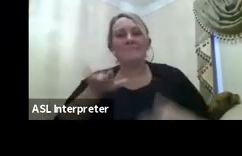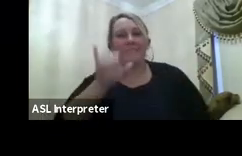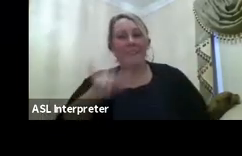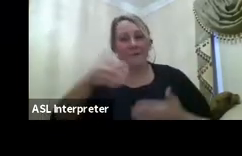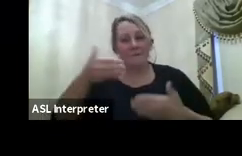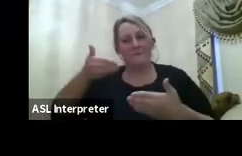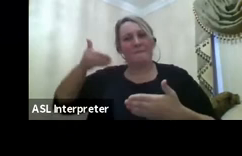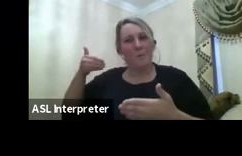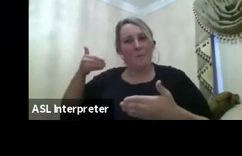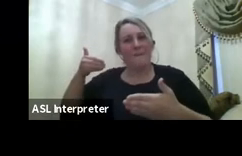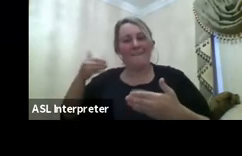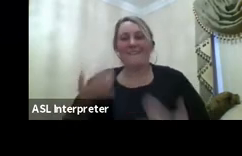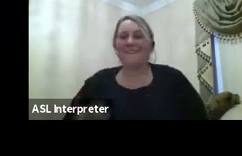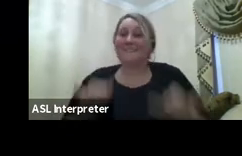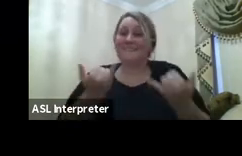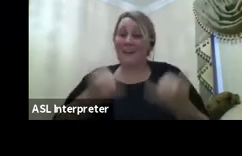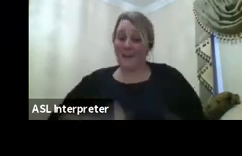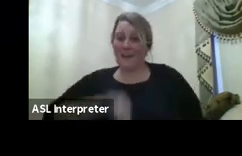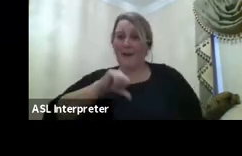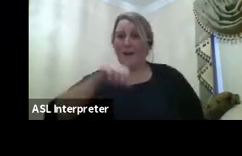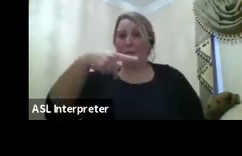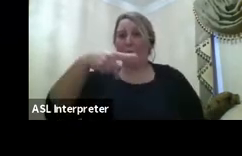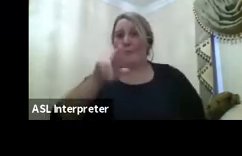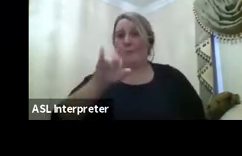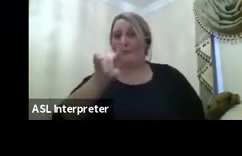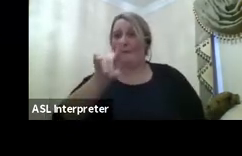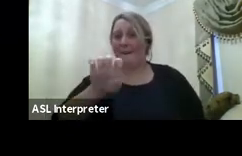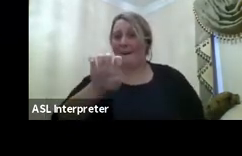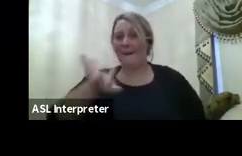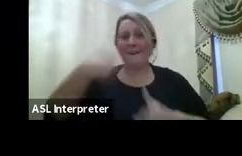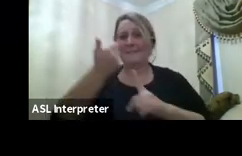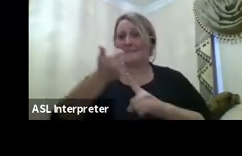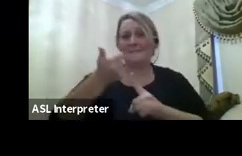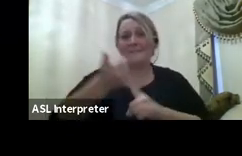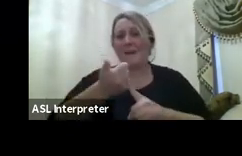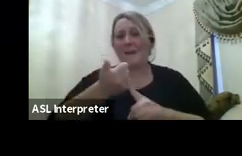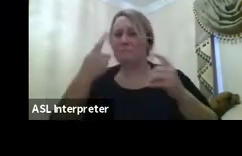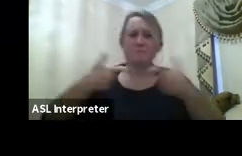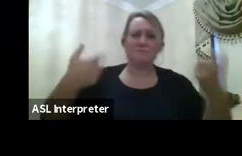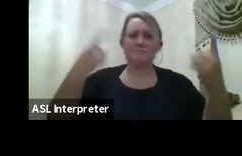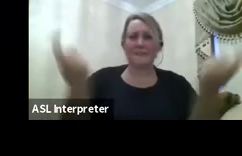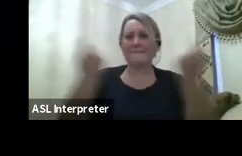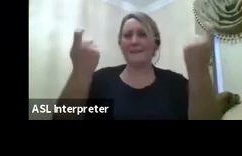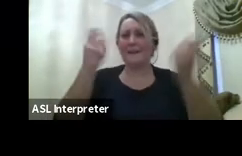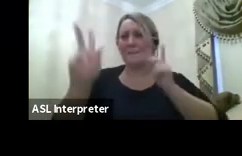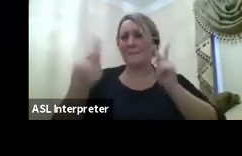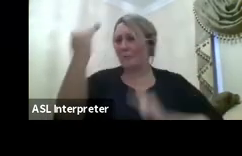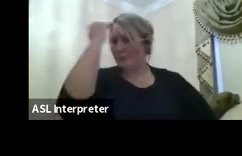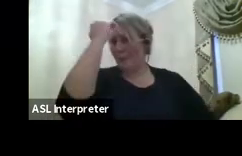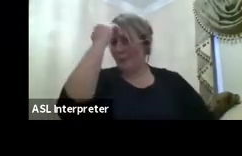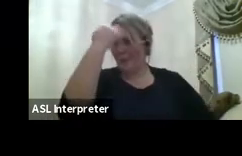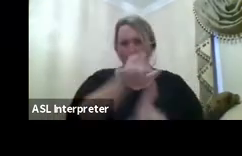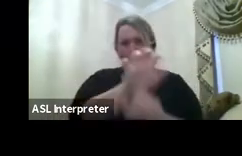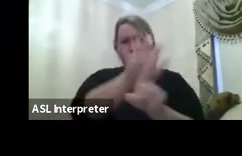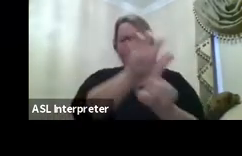which is now like 28 hours long with gay policemen, gay firefighters, this, that, you know, like everybody, but, uh, Toronto Dominion Bank,